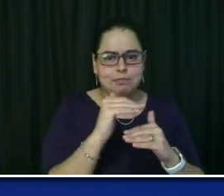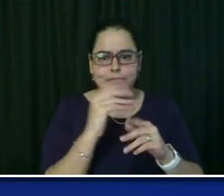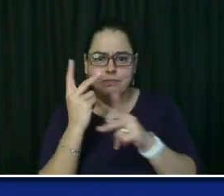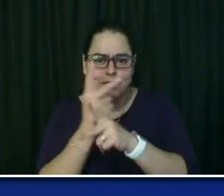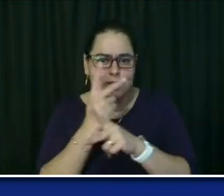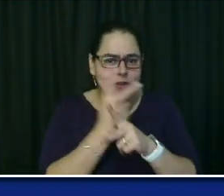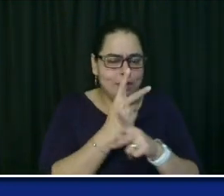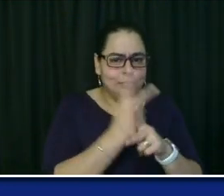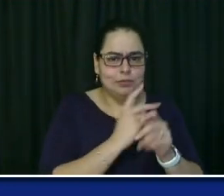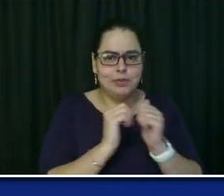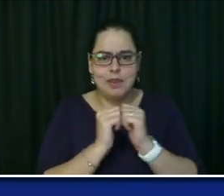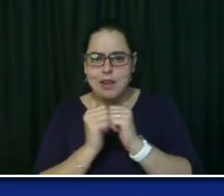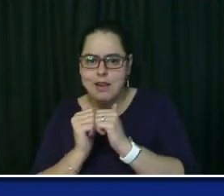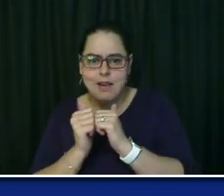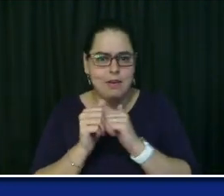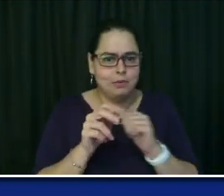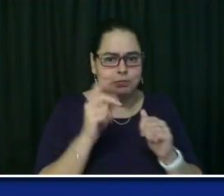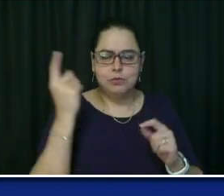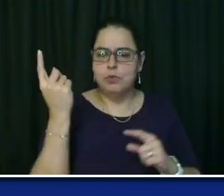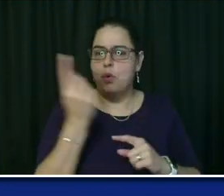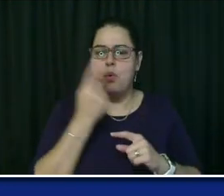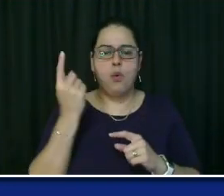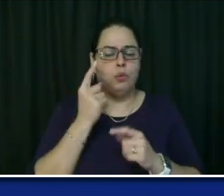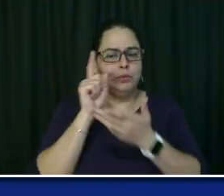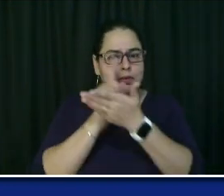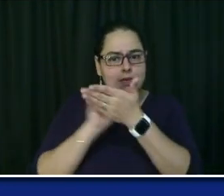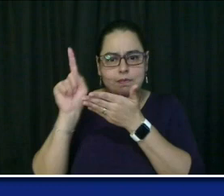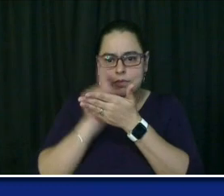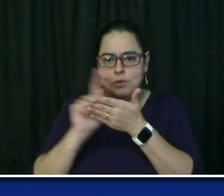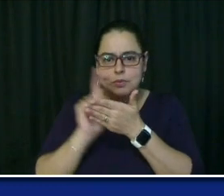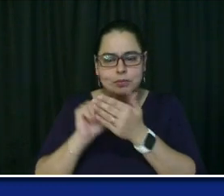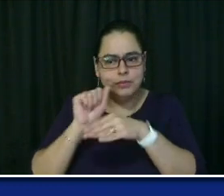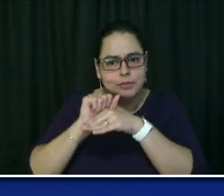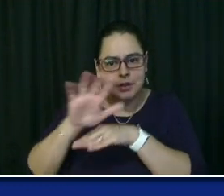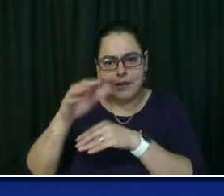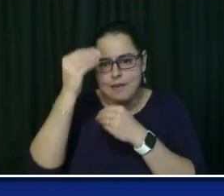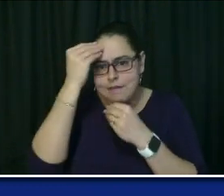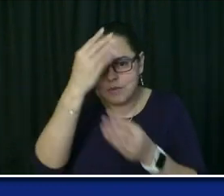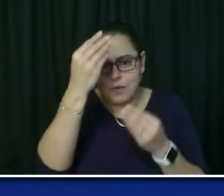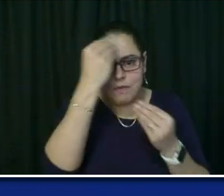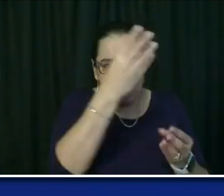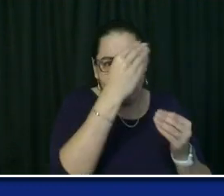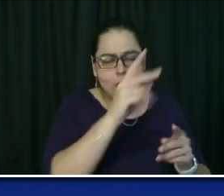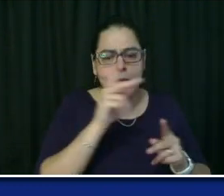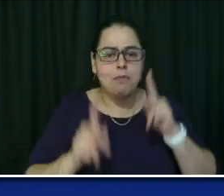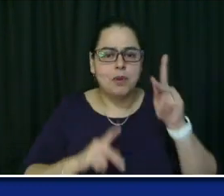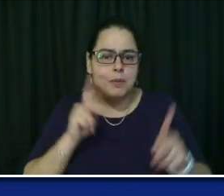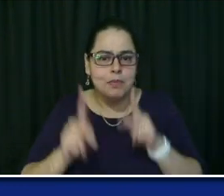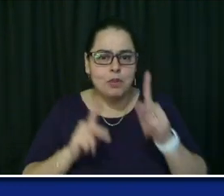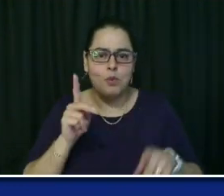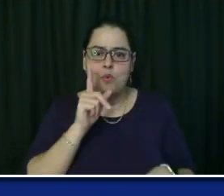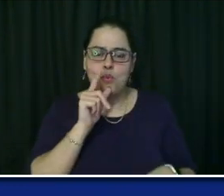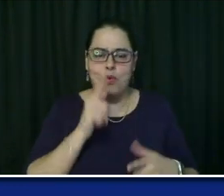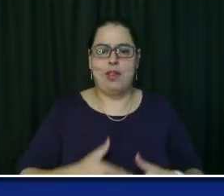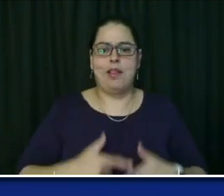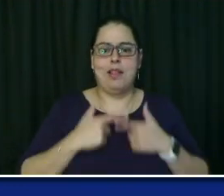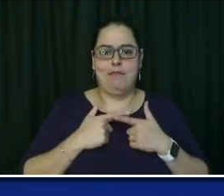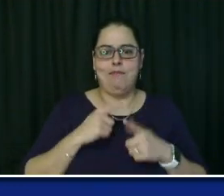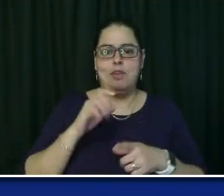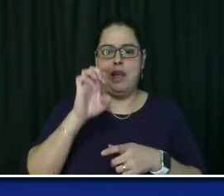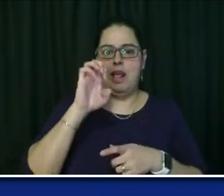and businesses for relief that was out there for them to pay rent, payroll, and to survive. But we managed to get through all